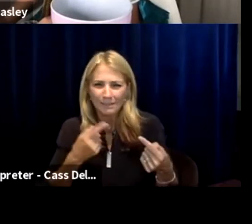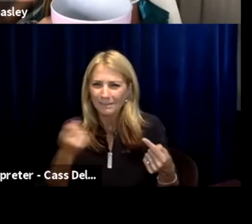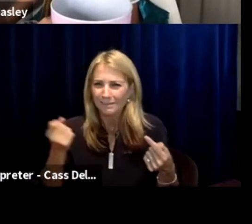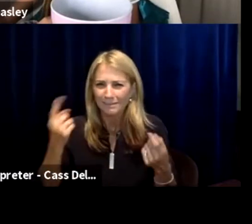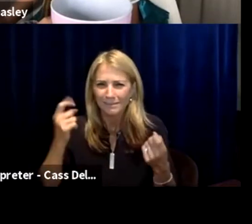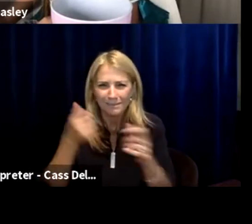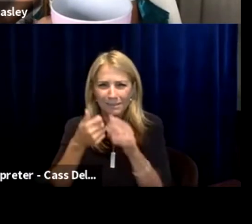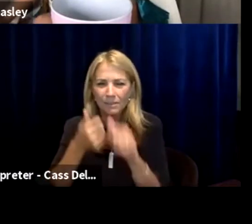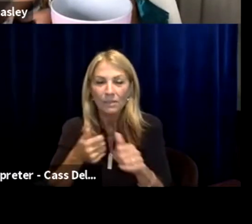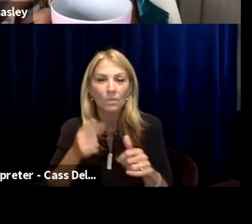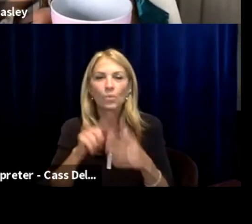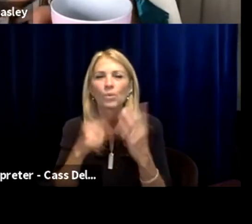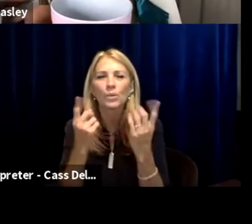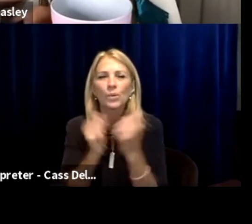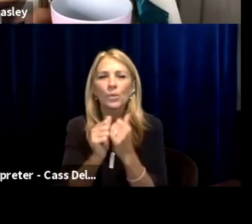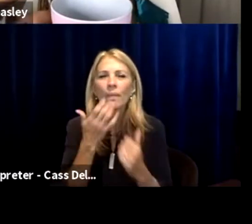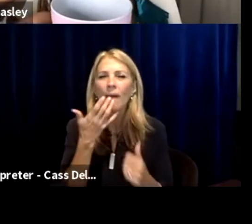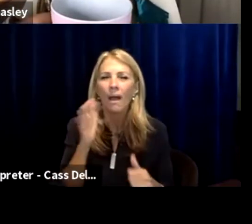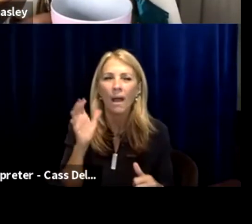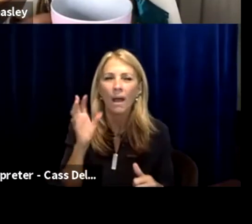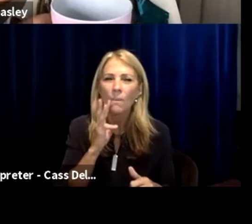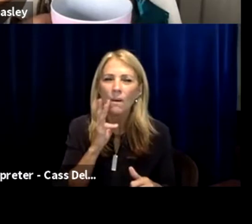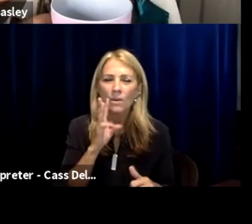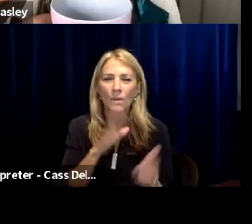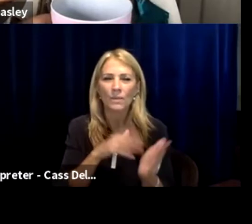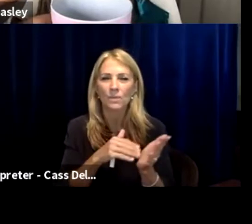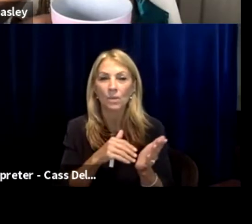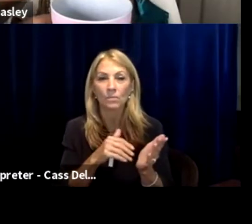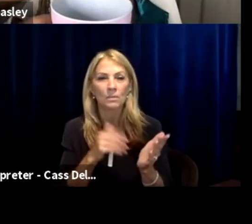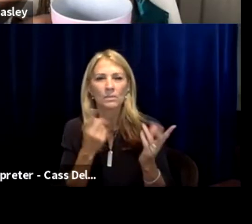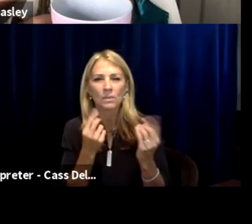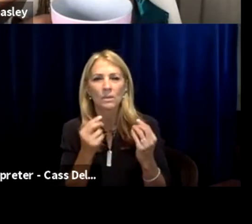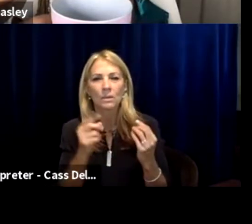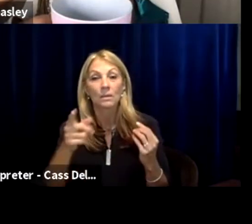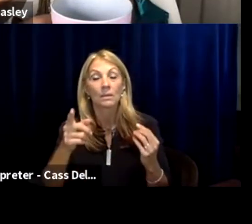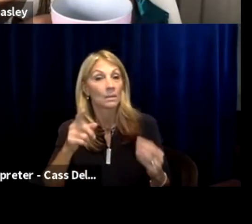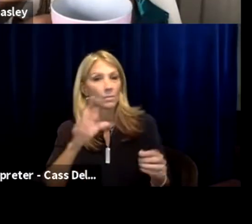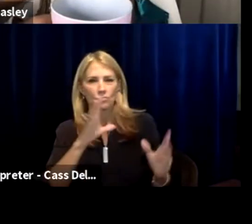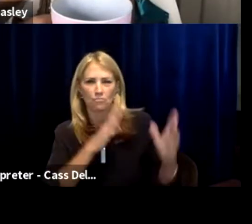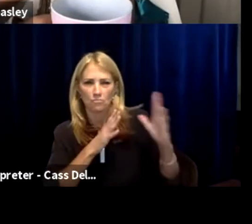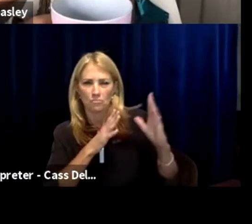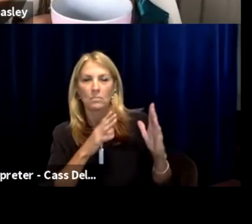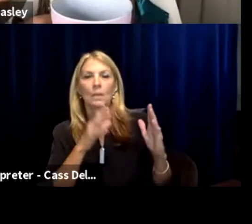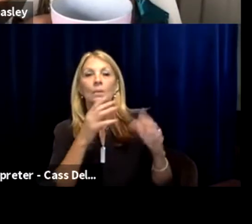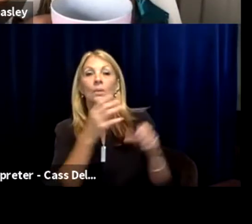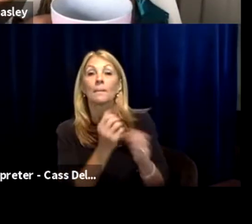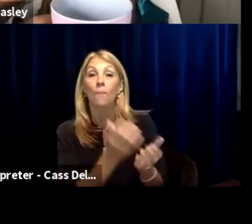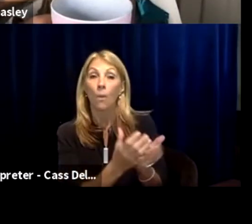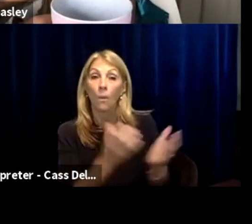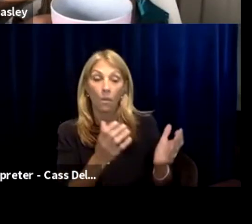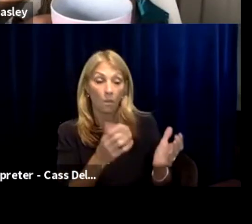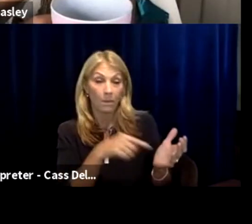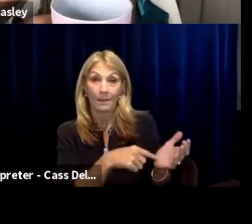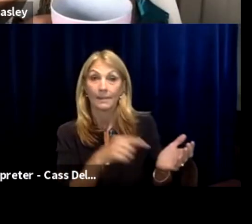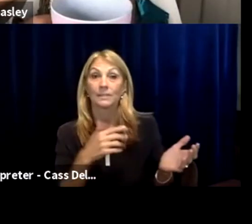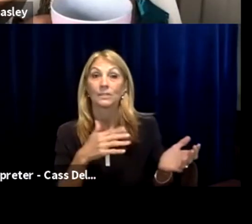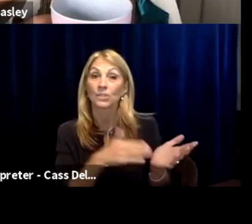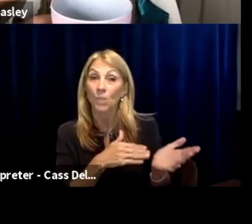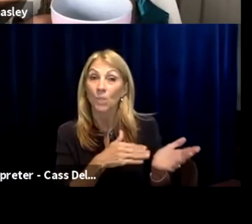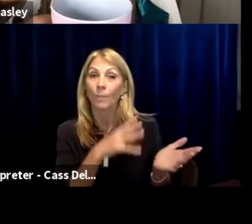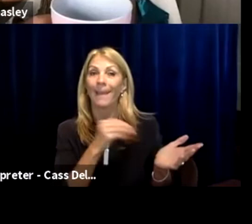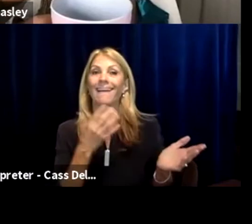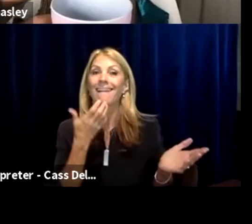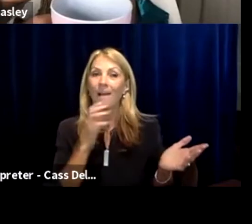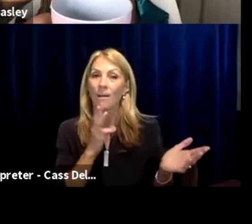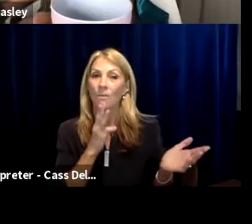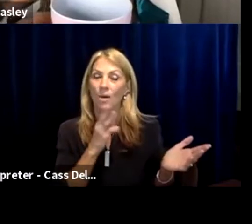soap? No worries. So you get a bowl and you just put some soap and hot water in it. And then Corinne's going to